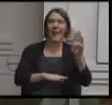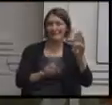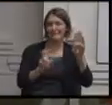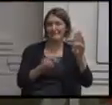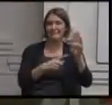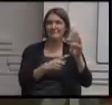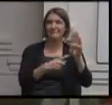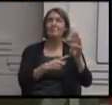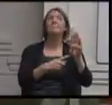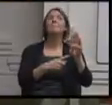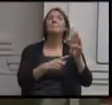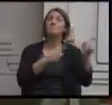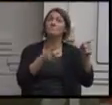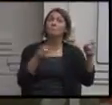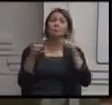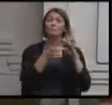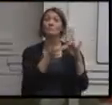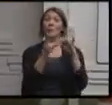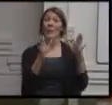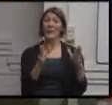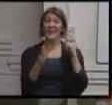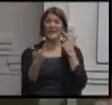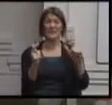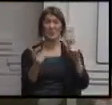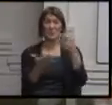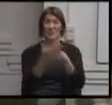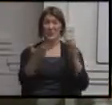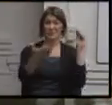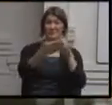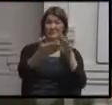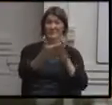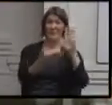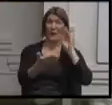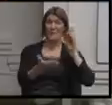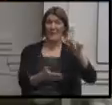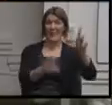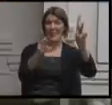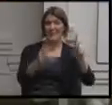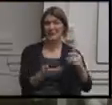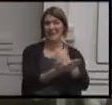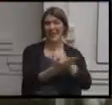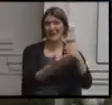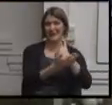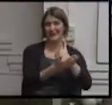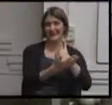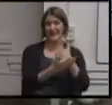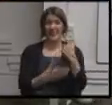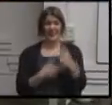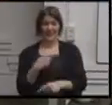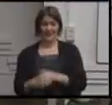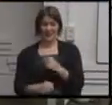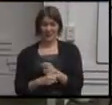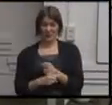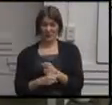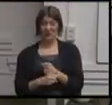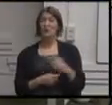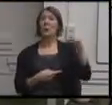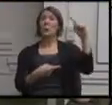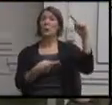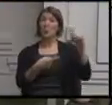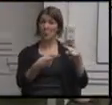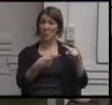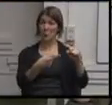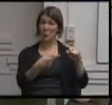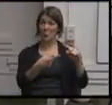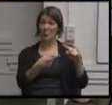Brattleboro. That is our largest budget item. This budget request year, it is not as large as it used to